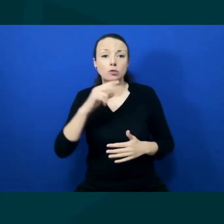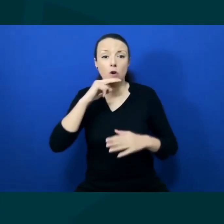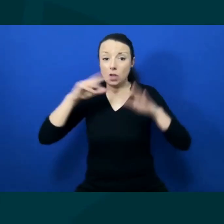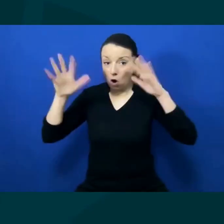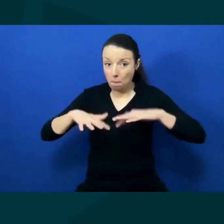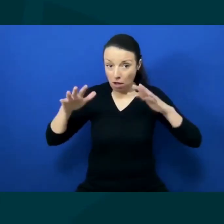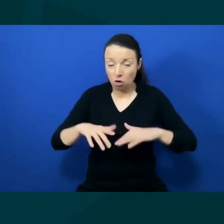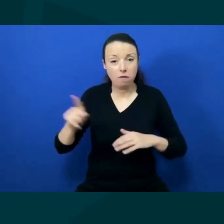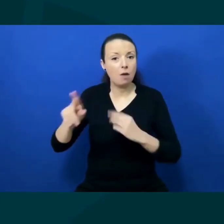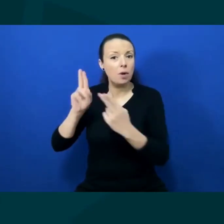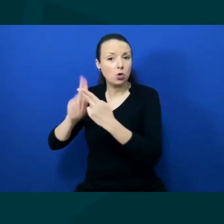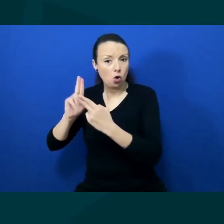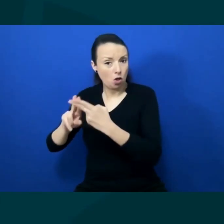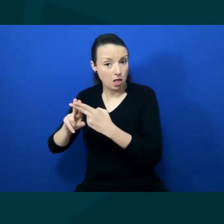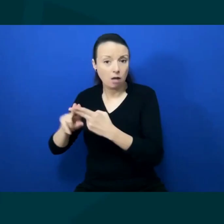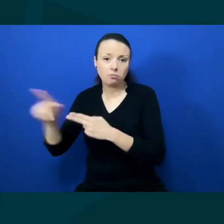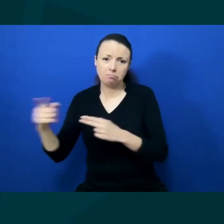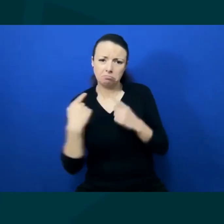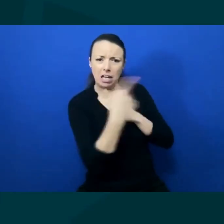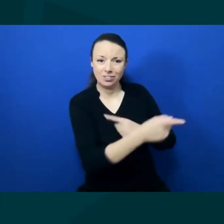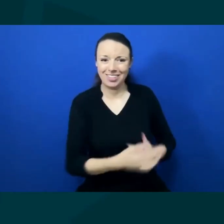Rainwater Management.